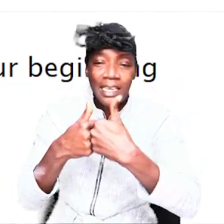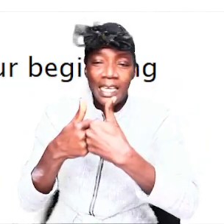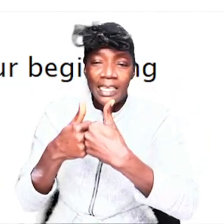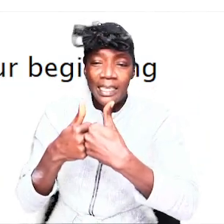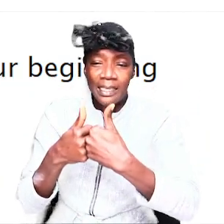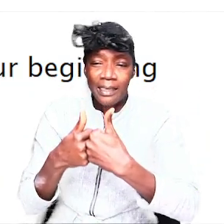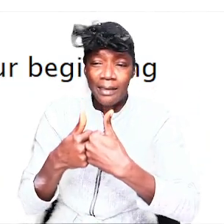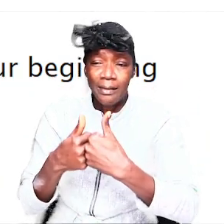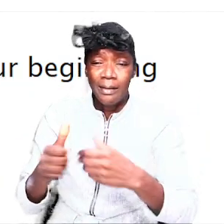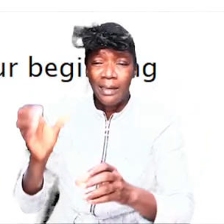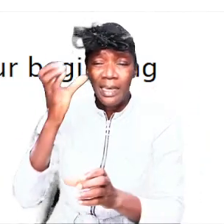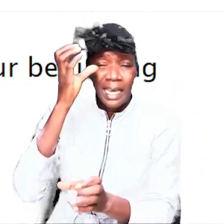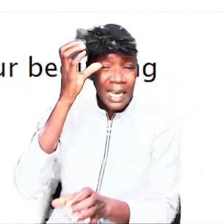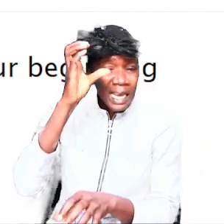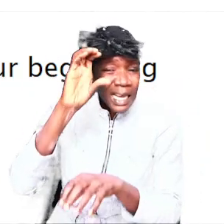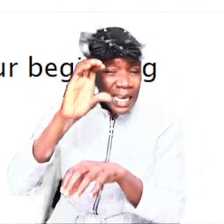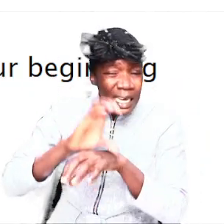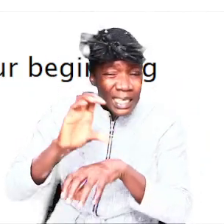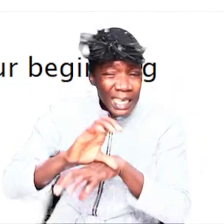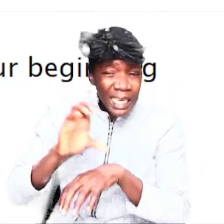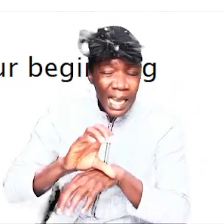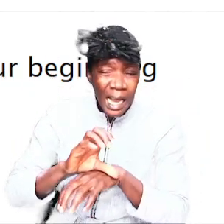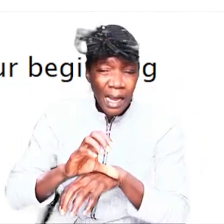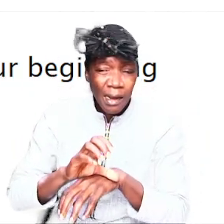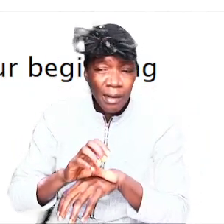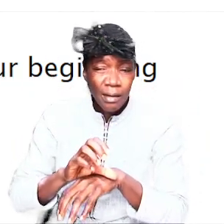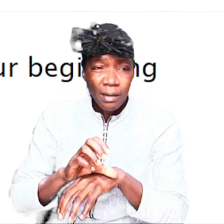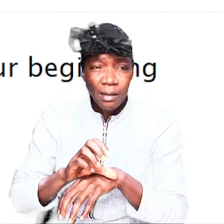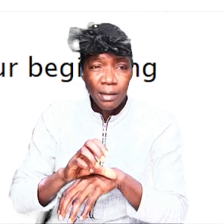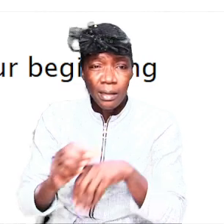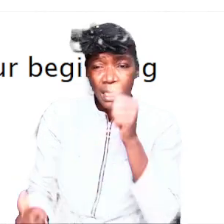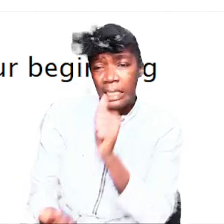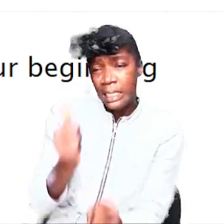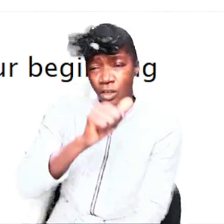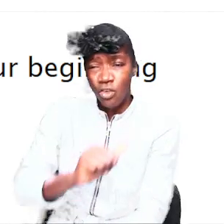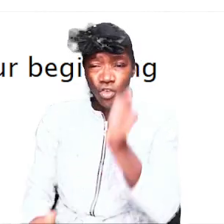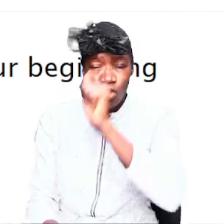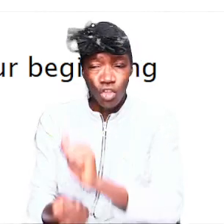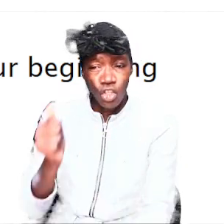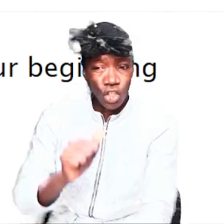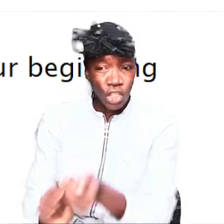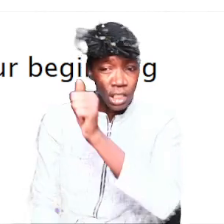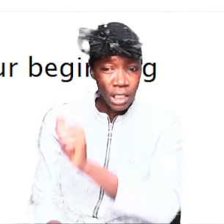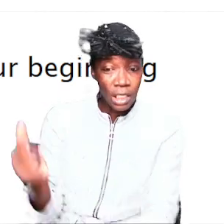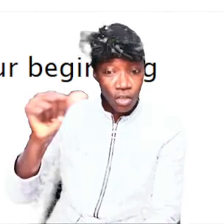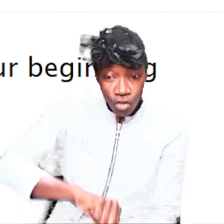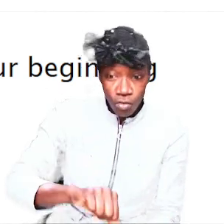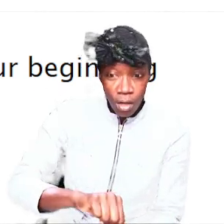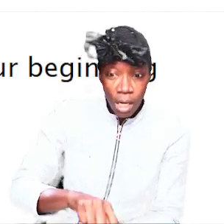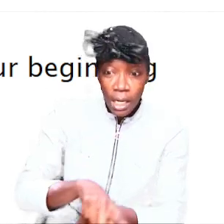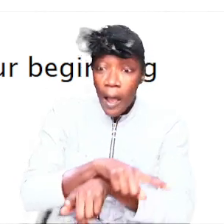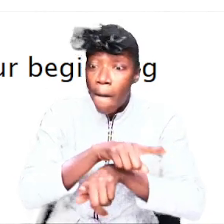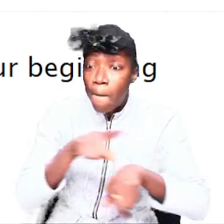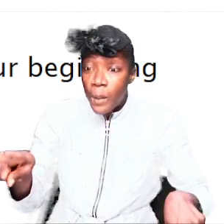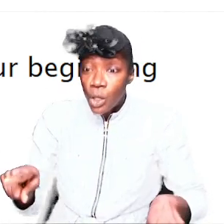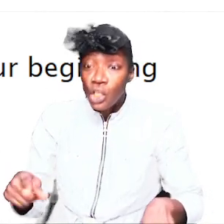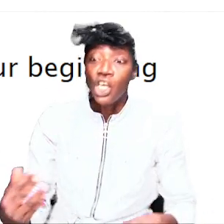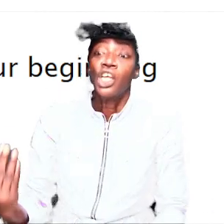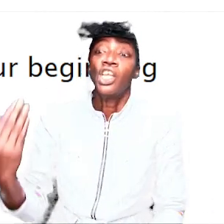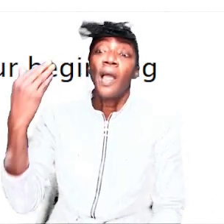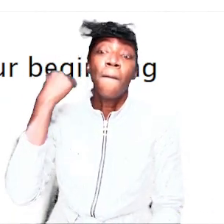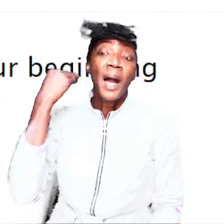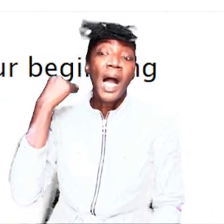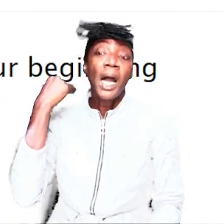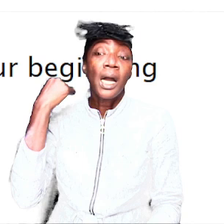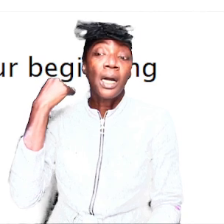car was completely mashed up, except for the chunk. The same